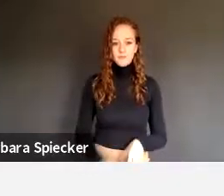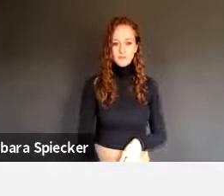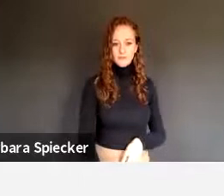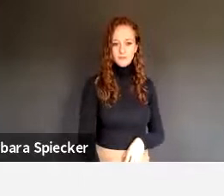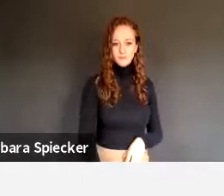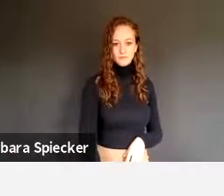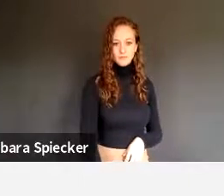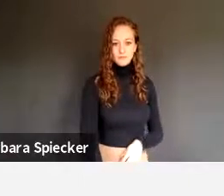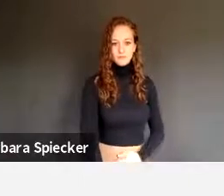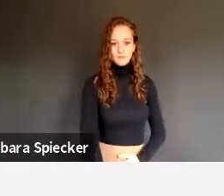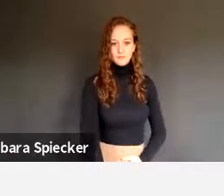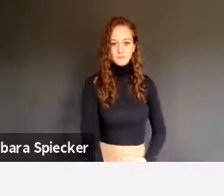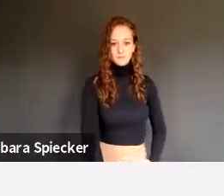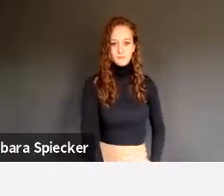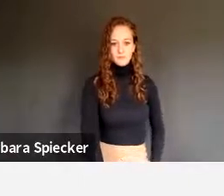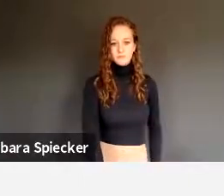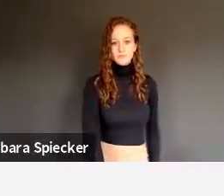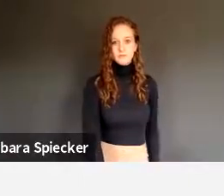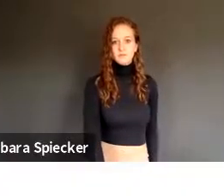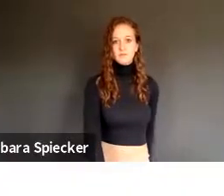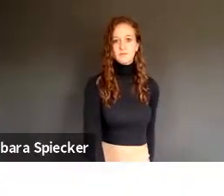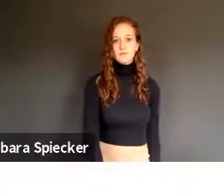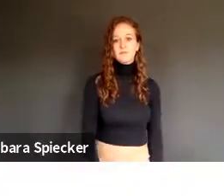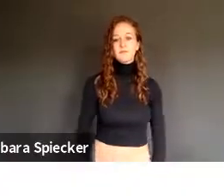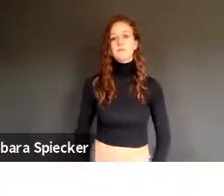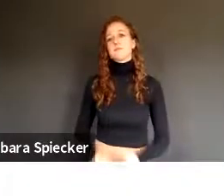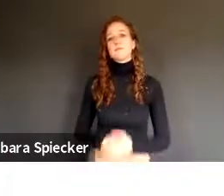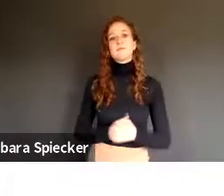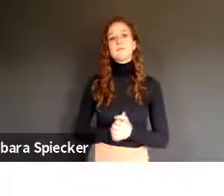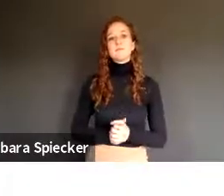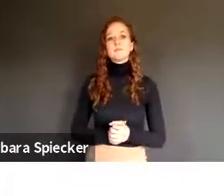that in different regions along the Oregon coast.